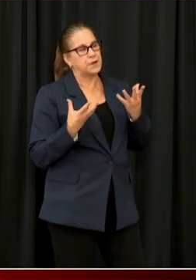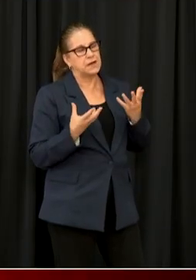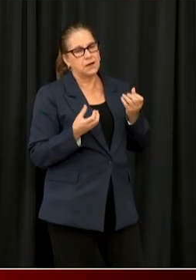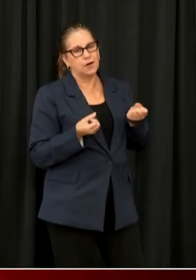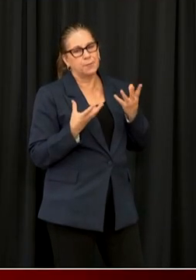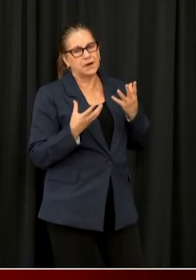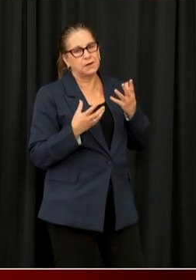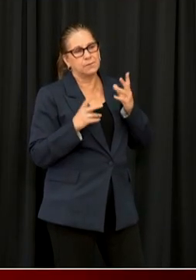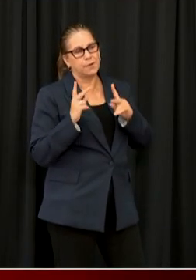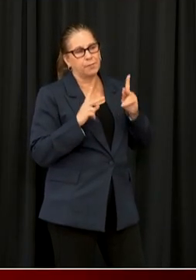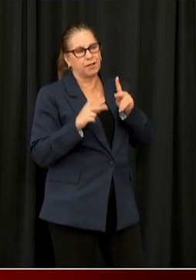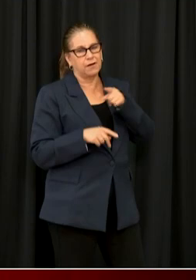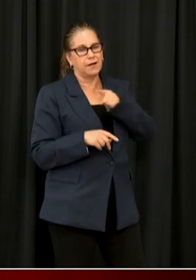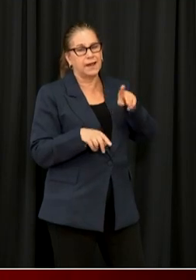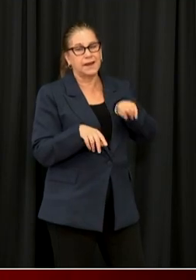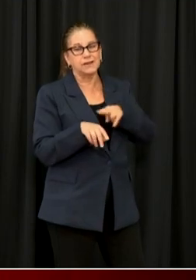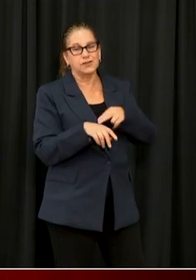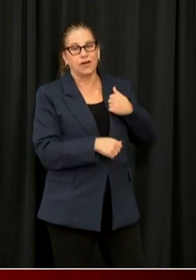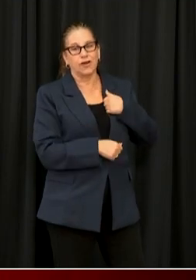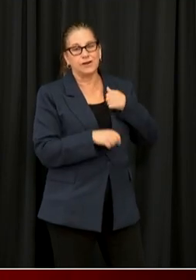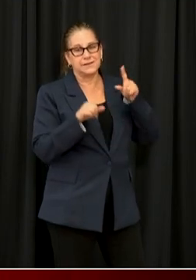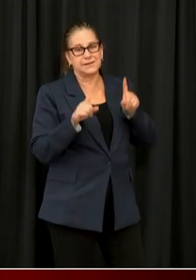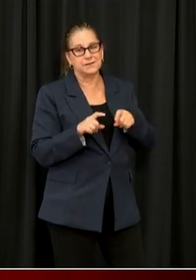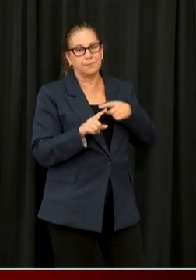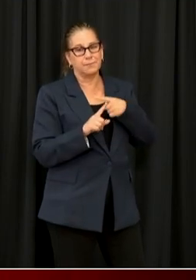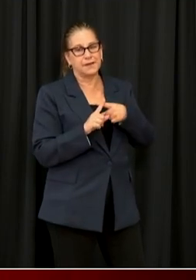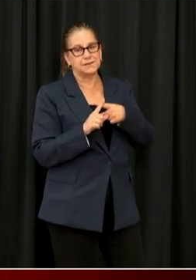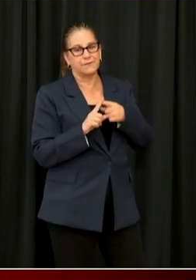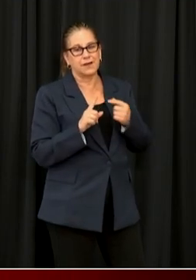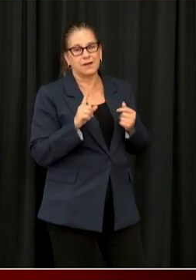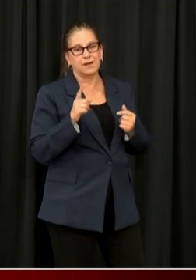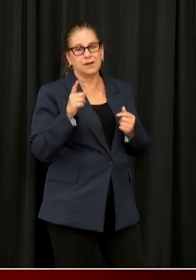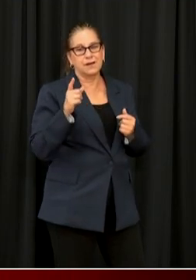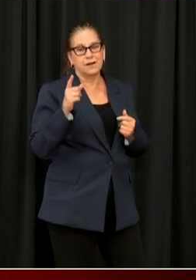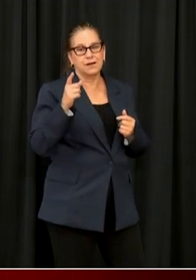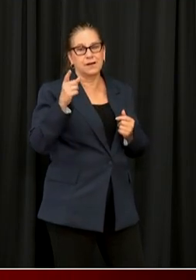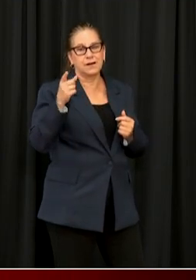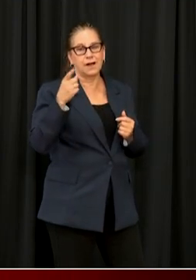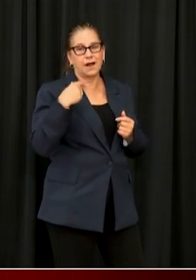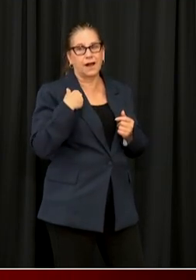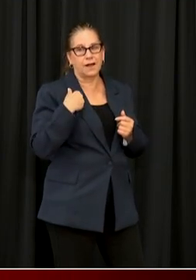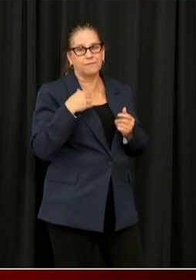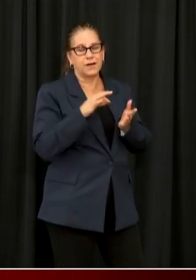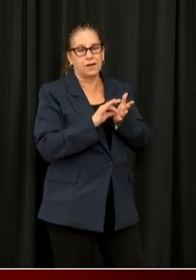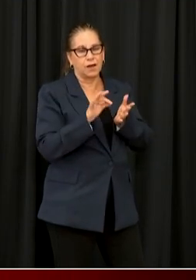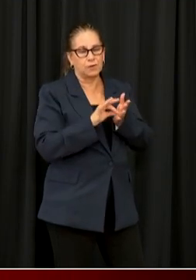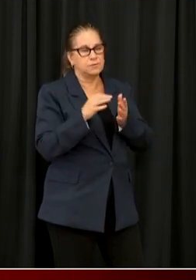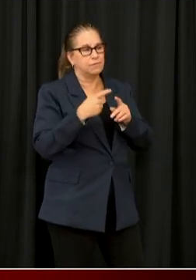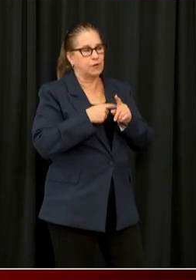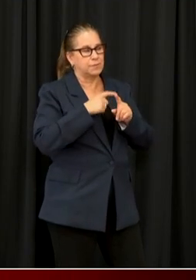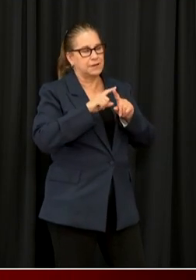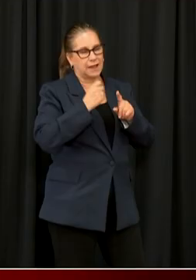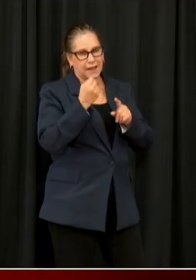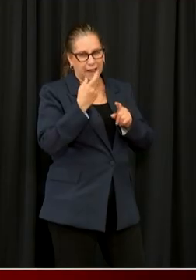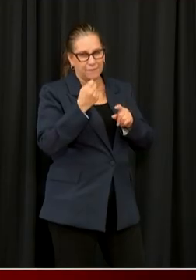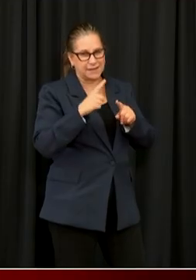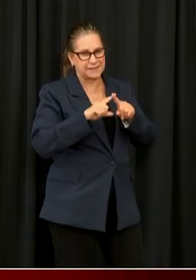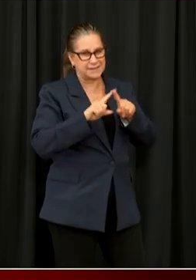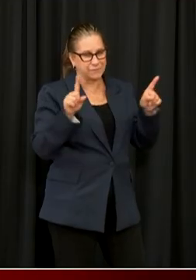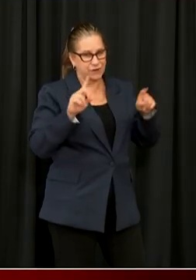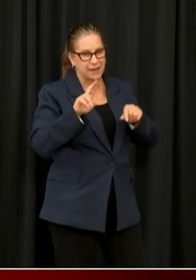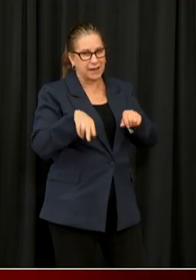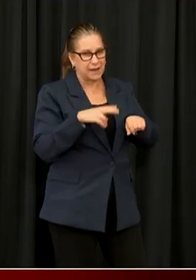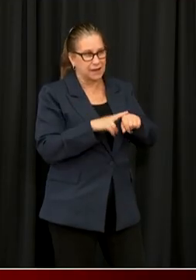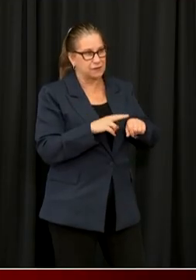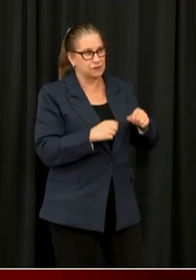We had, by our count, 11 different National Guard contingents in the district